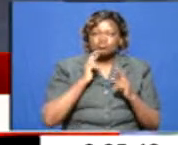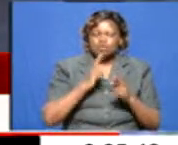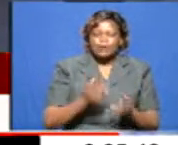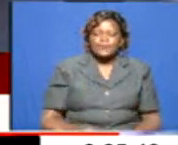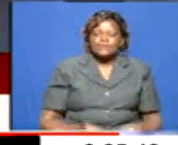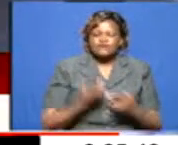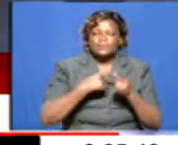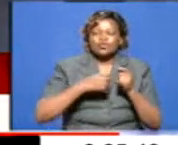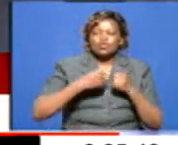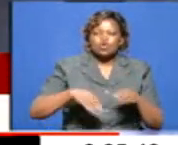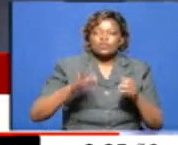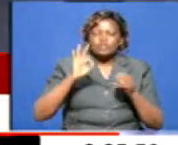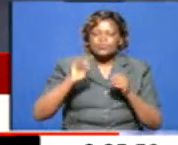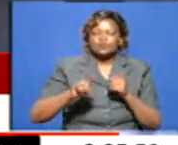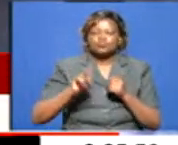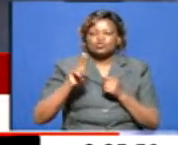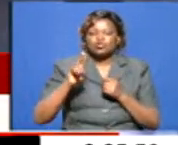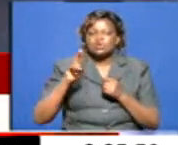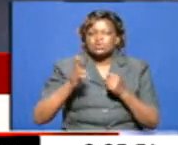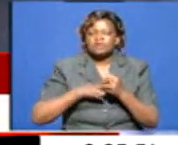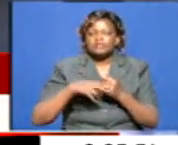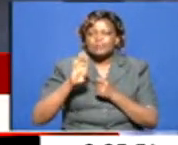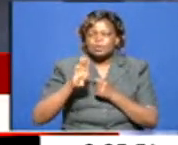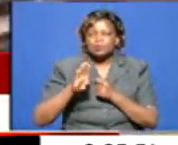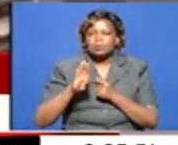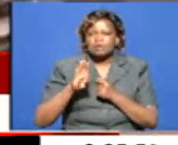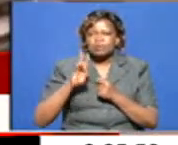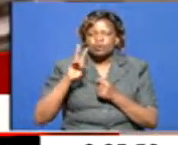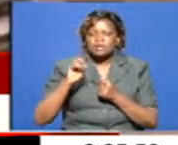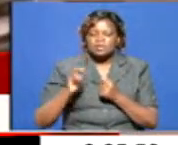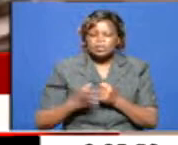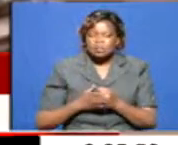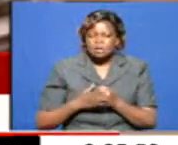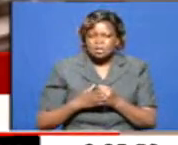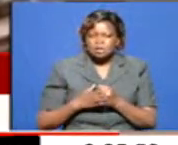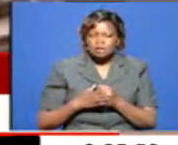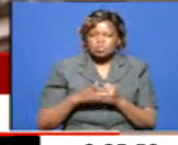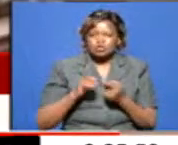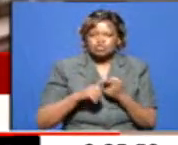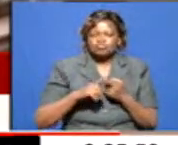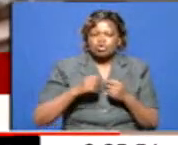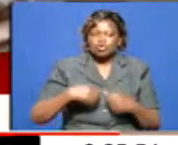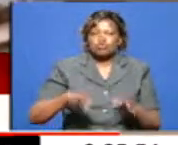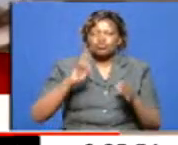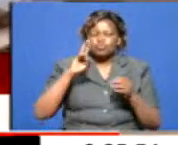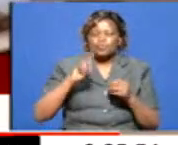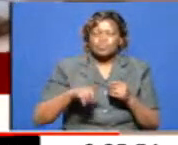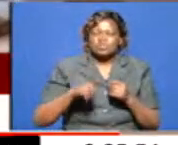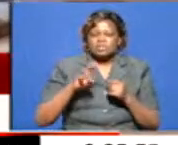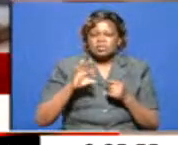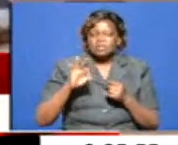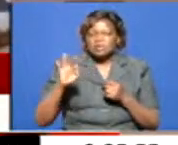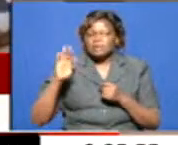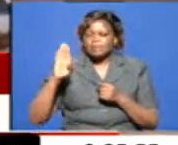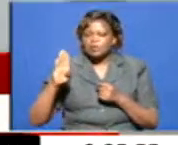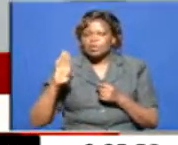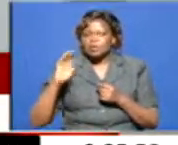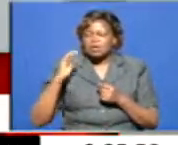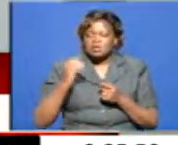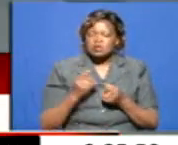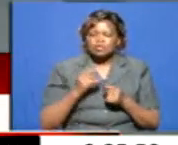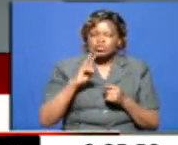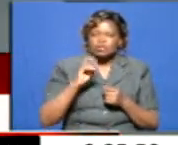loss of 3.27 billion Kenyan shillings in 2019 to a loss of 2.33 billion Kenyan shillings in